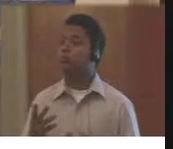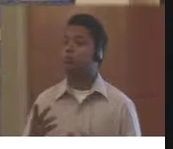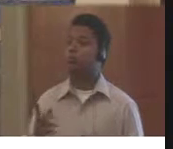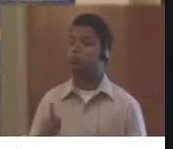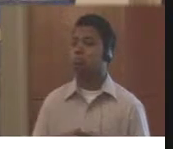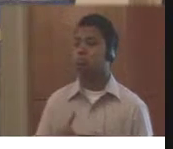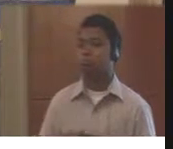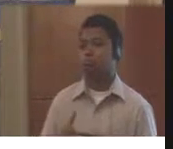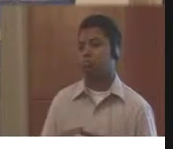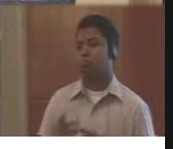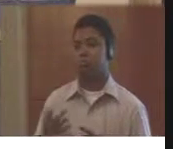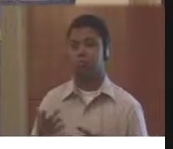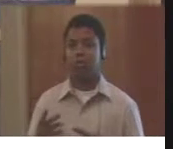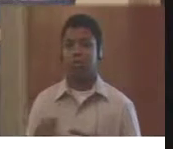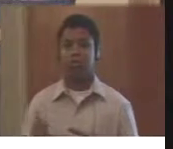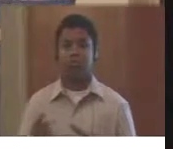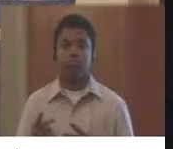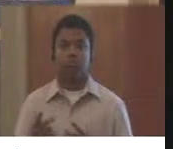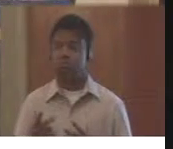that,